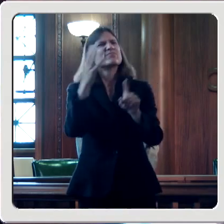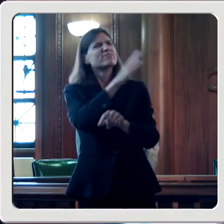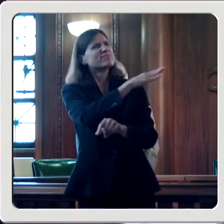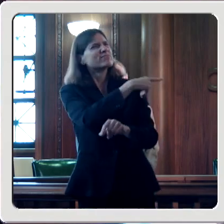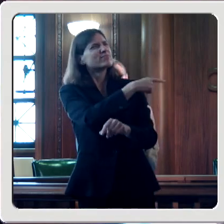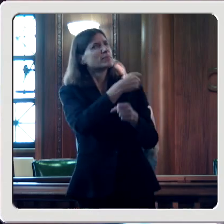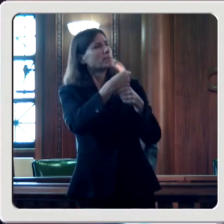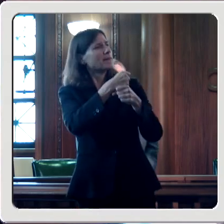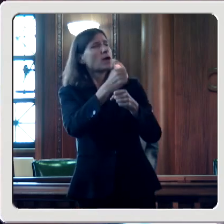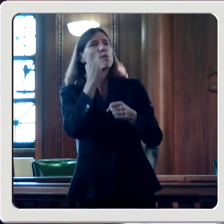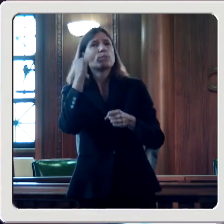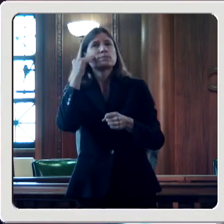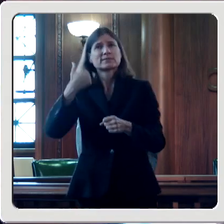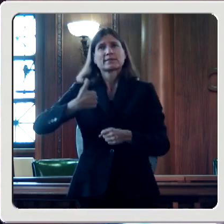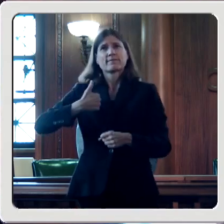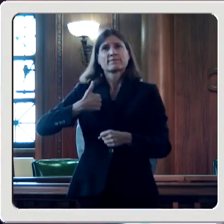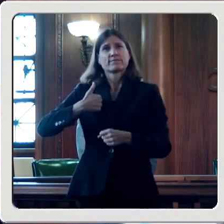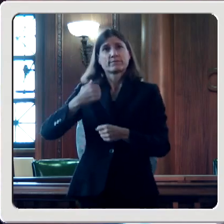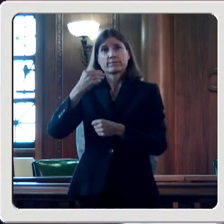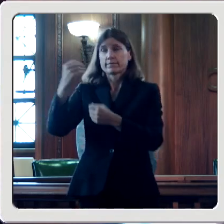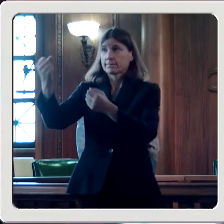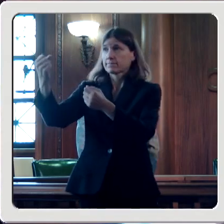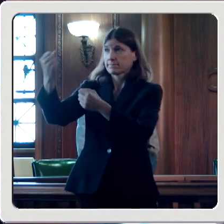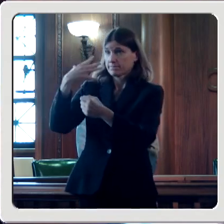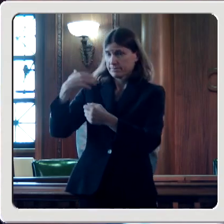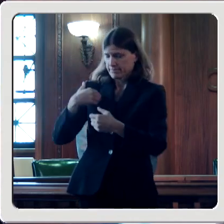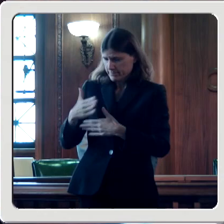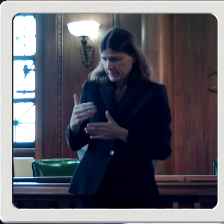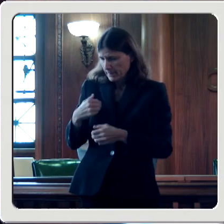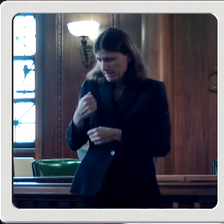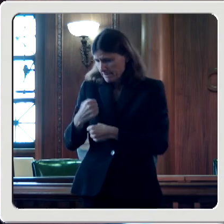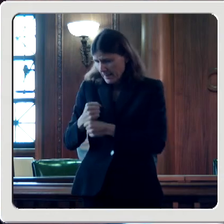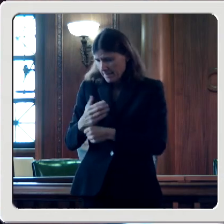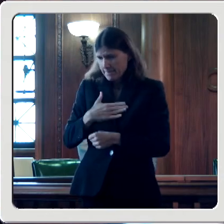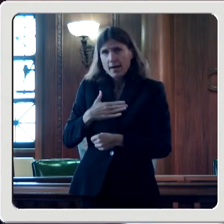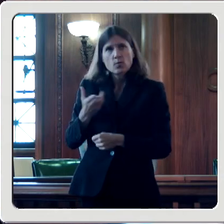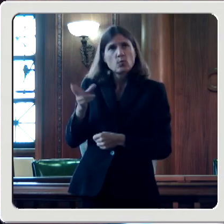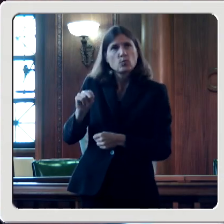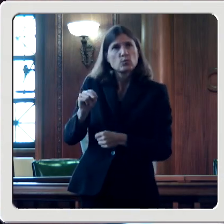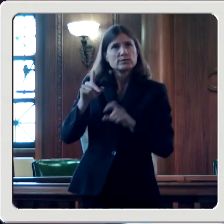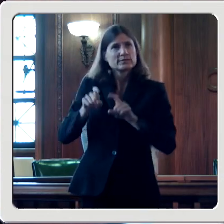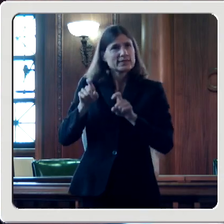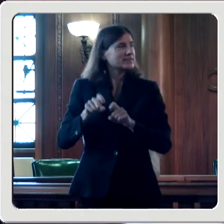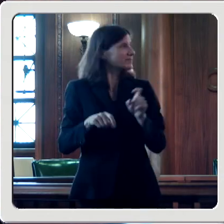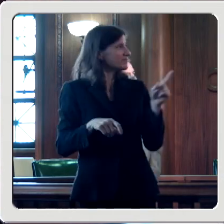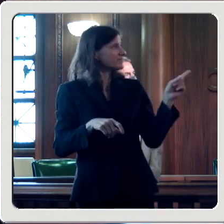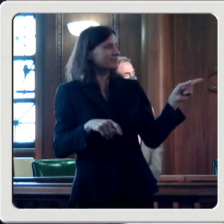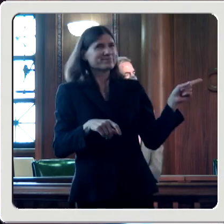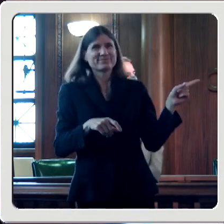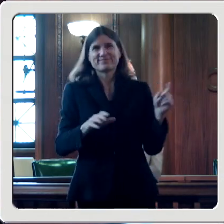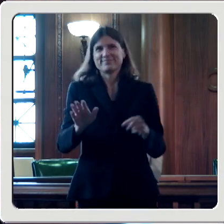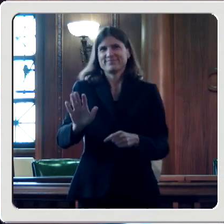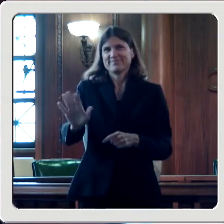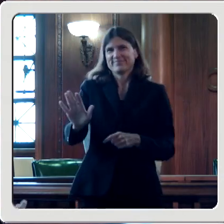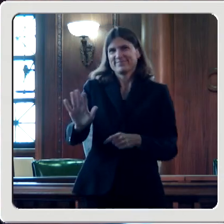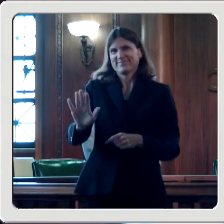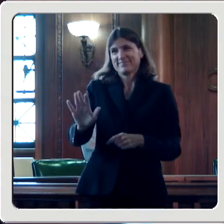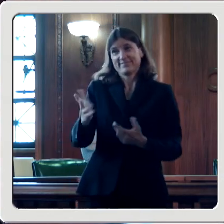Yeah. Sure. Well, everybody's pushing them. I mean, there are people that there are commercial ventures behind